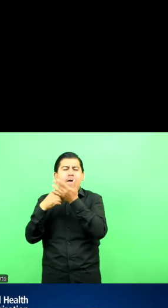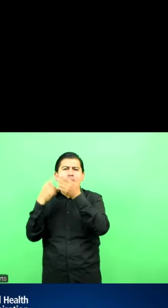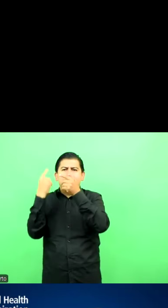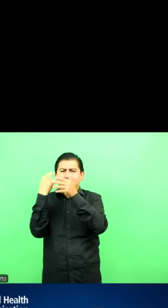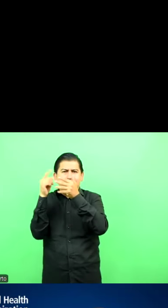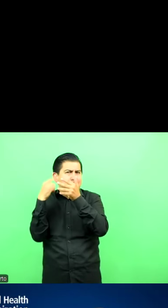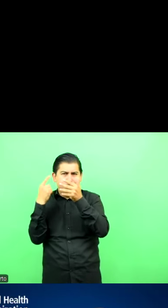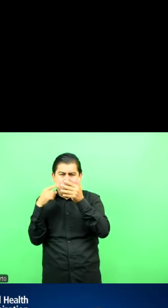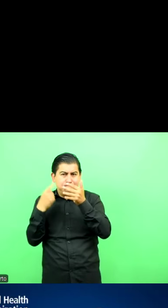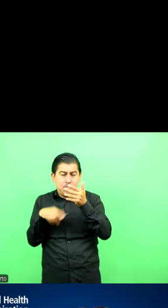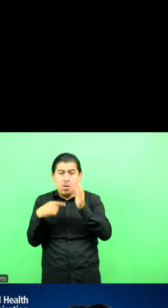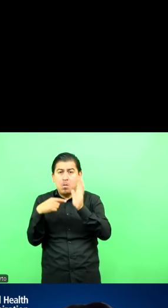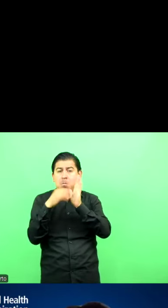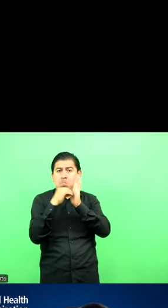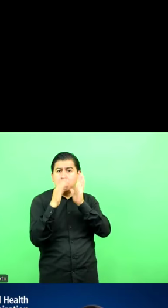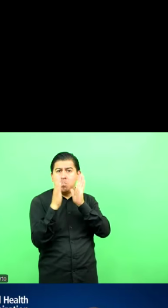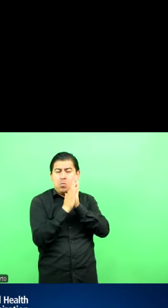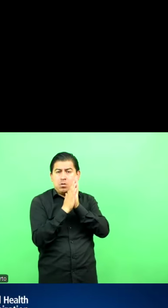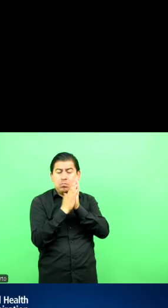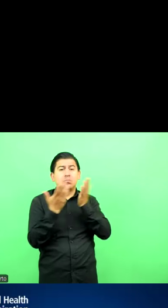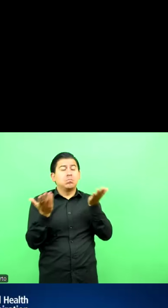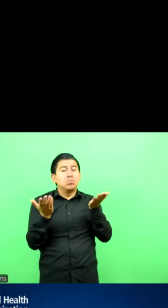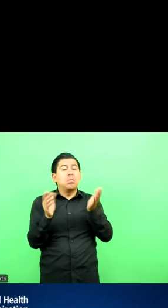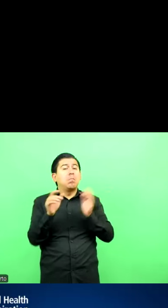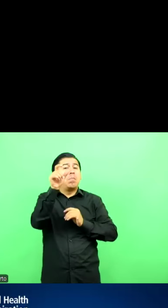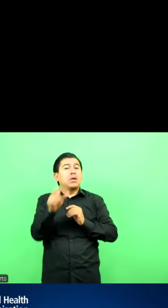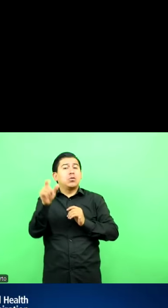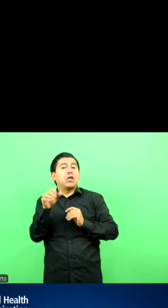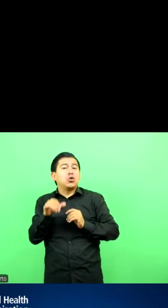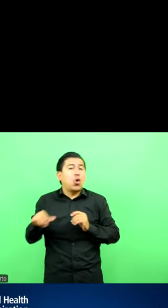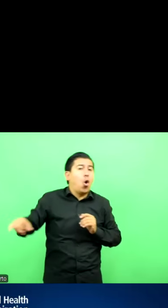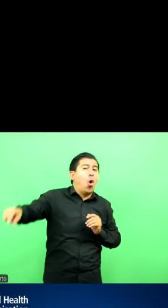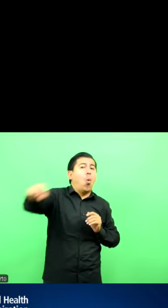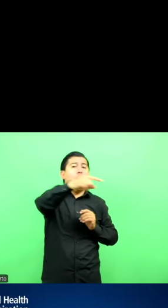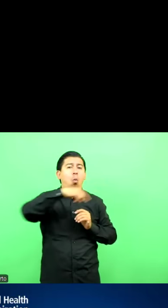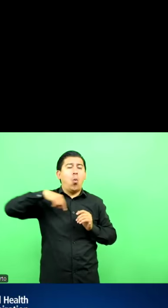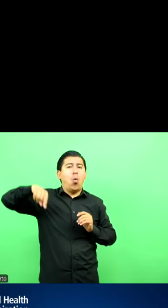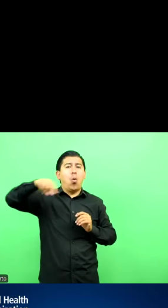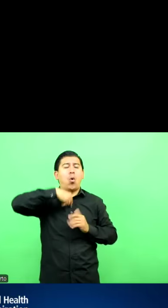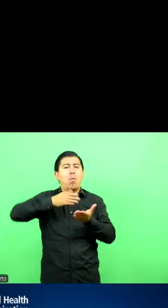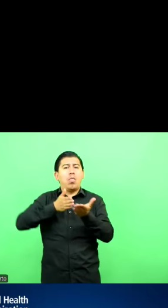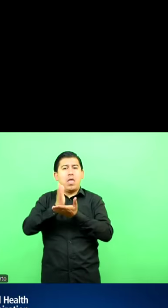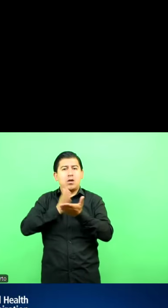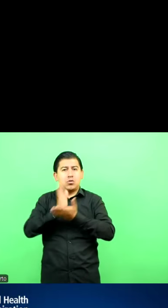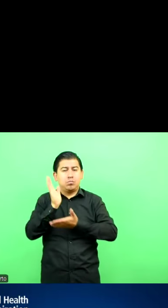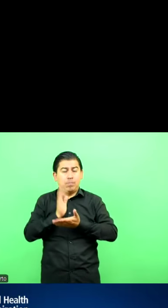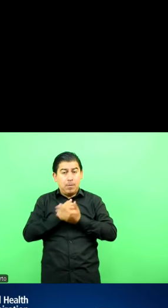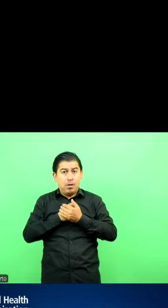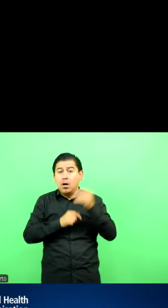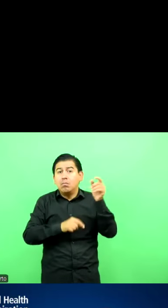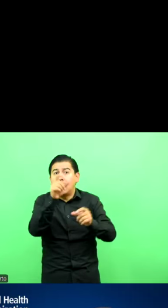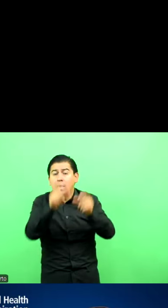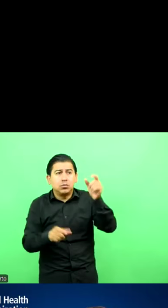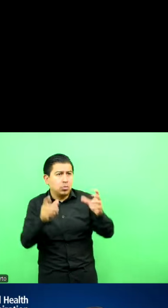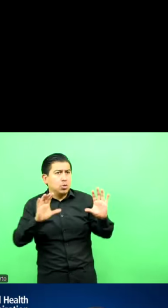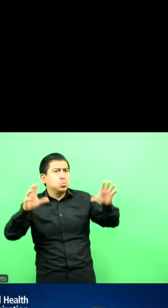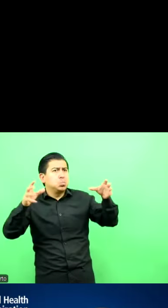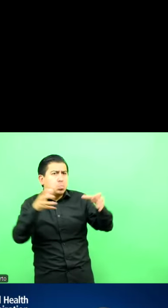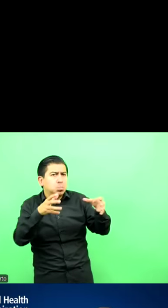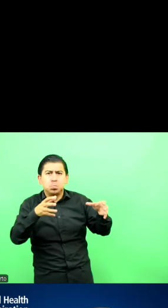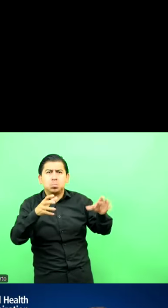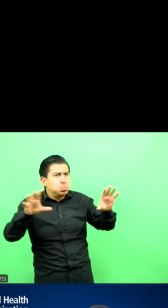no one behind. So when we say leaving no one behind, actually it is no one, including our elderly population. We are